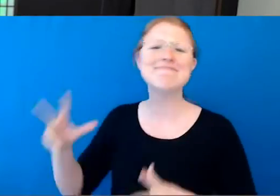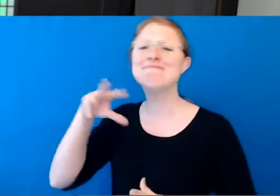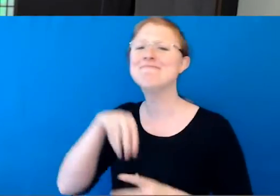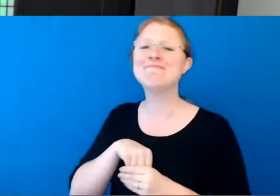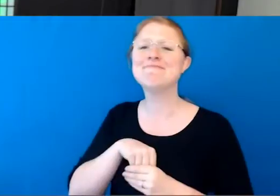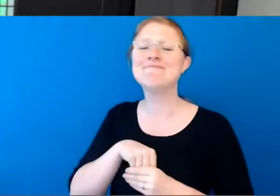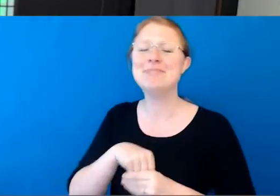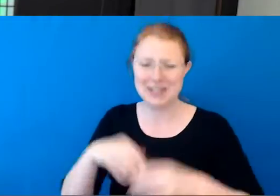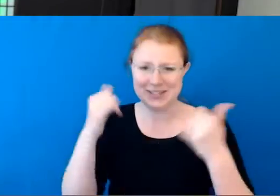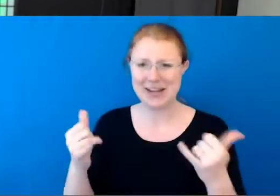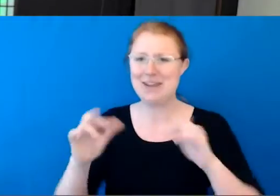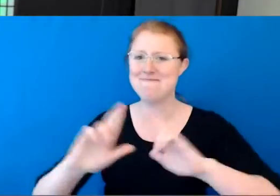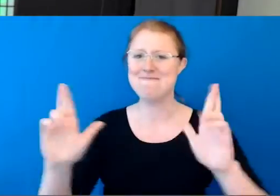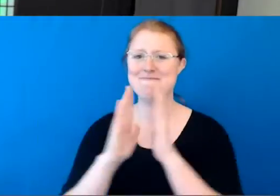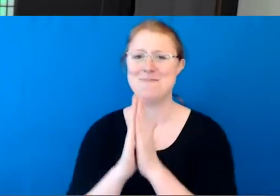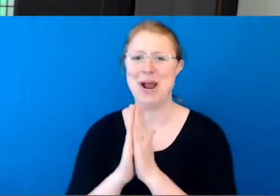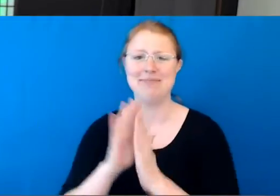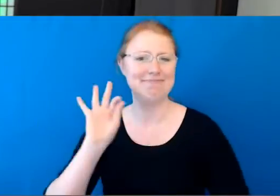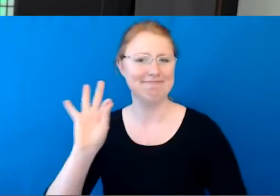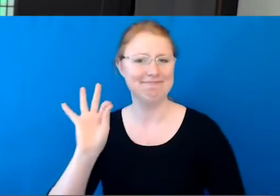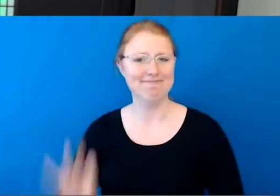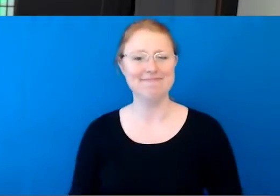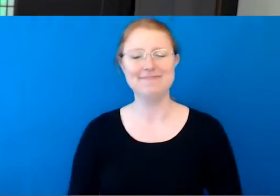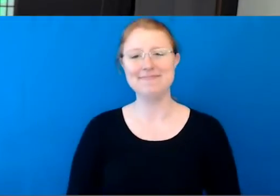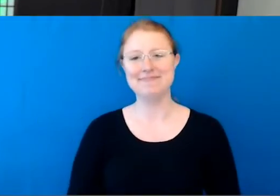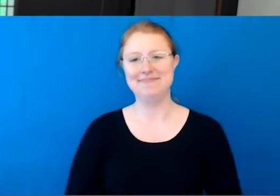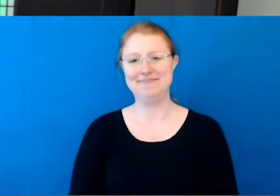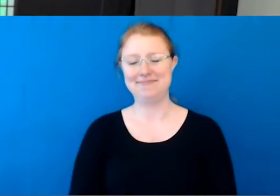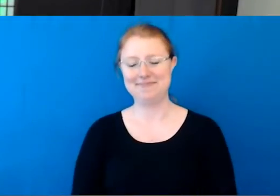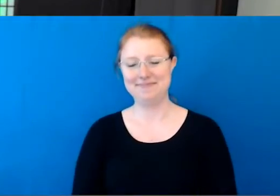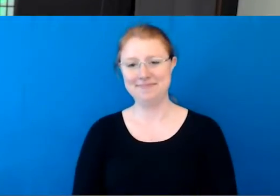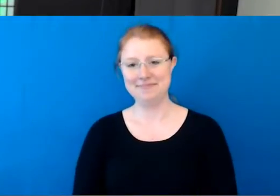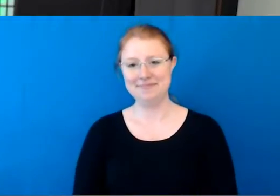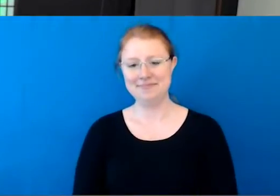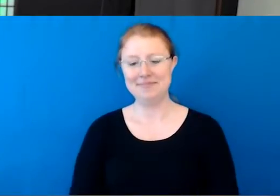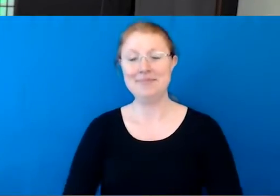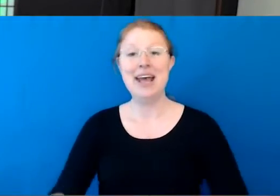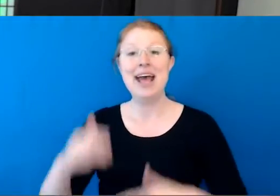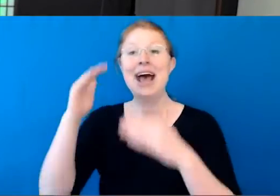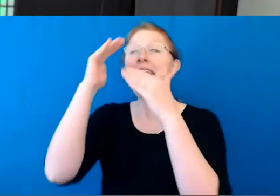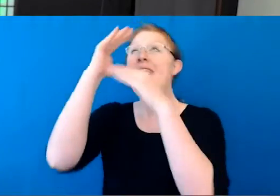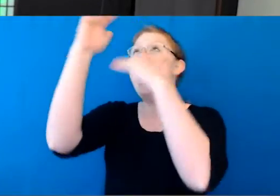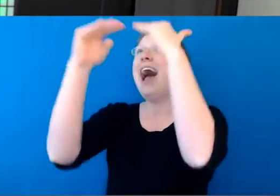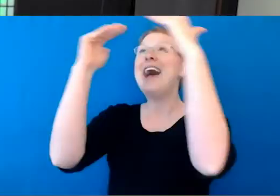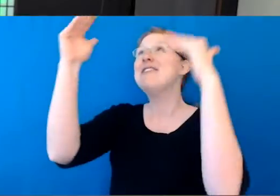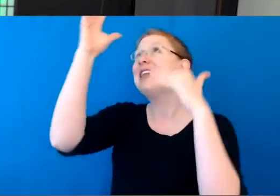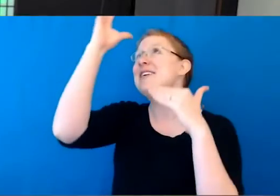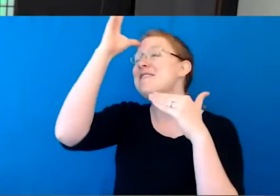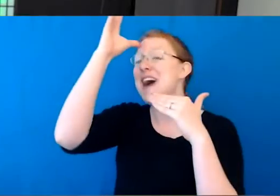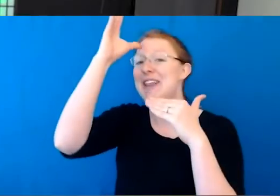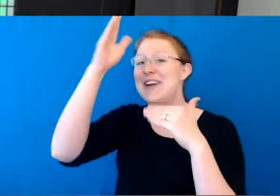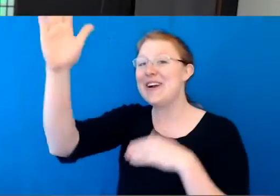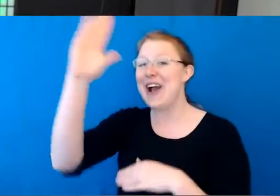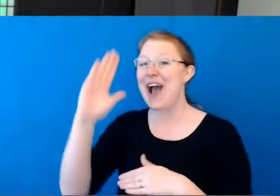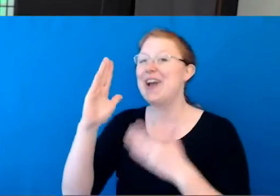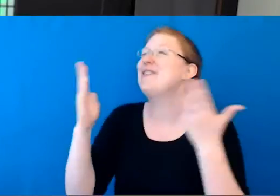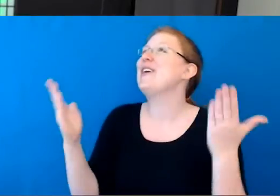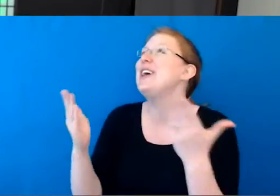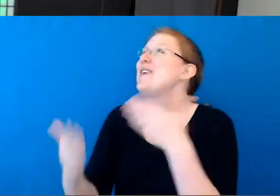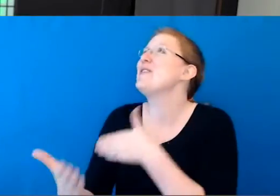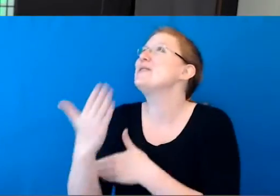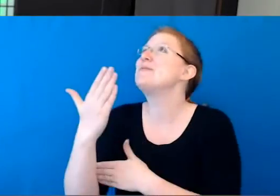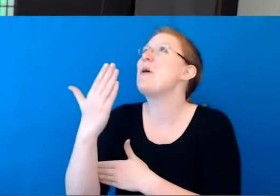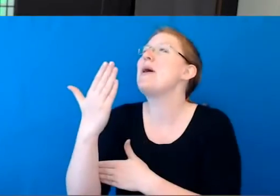for you, to you. And we just need more of the Holy Spirit everywhere. So Heavenly Father, we come to you this morning and we just cast